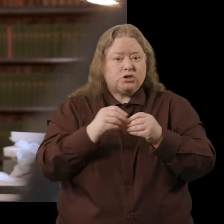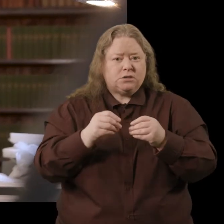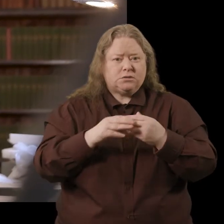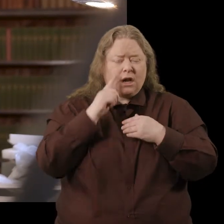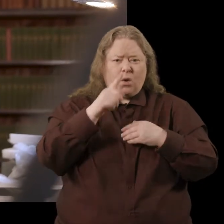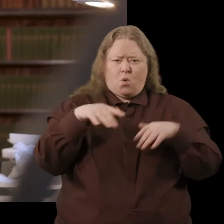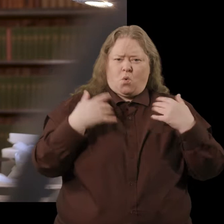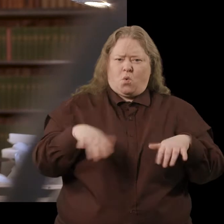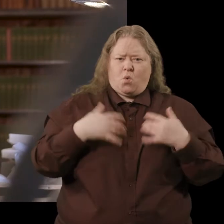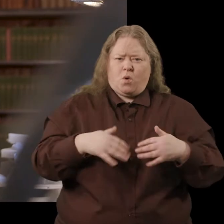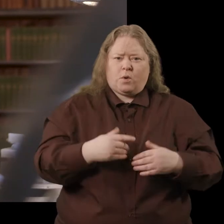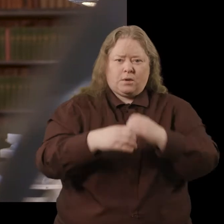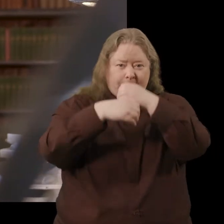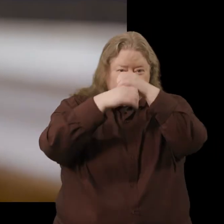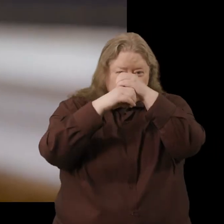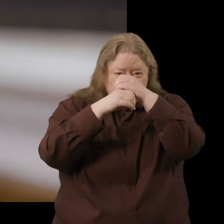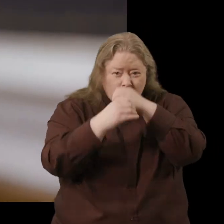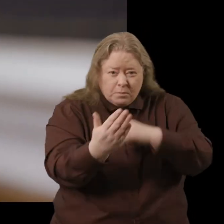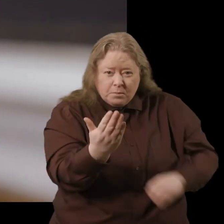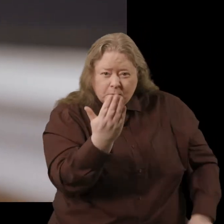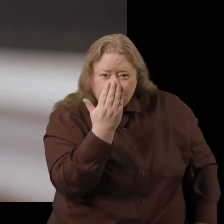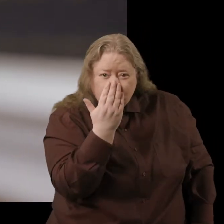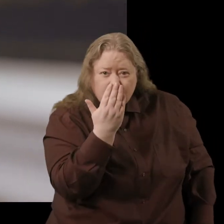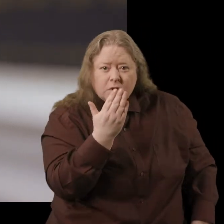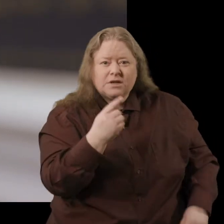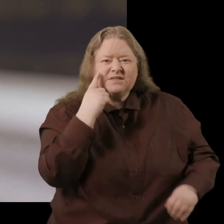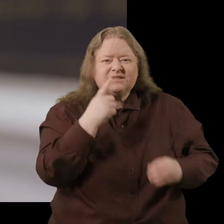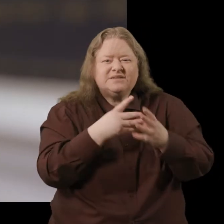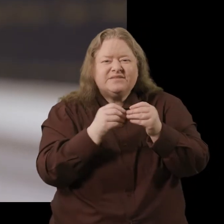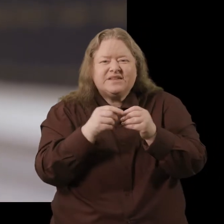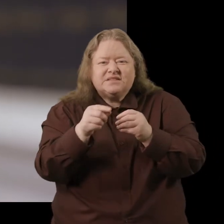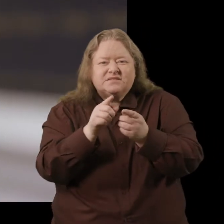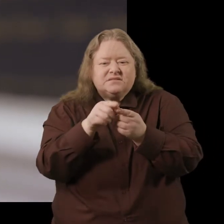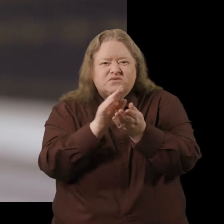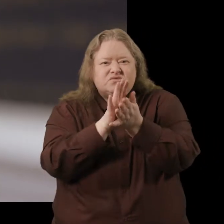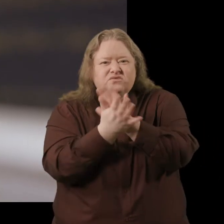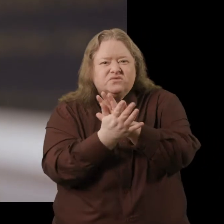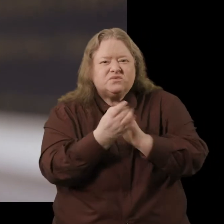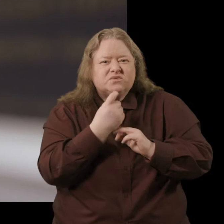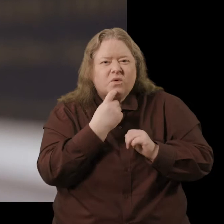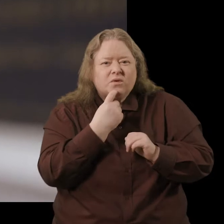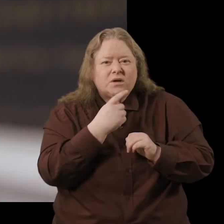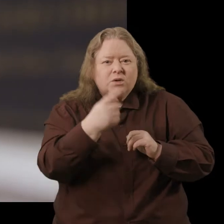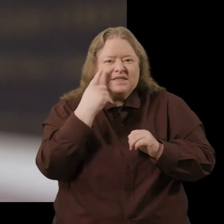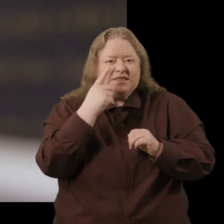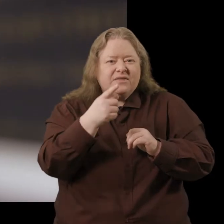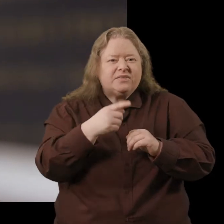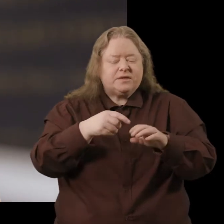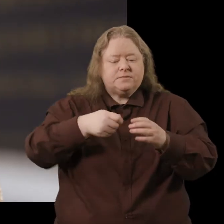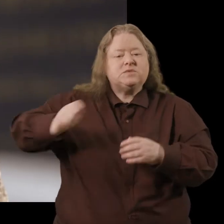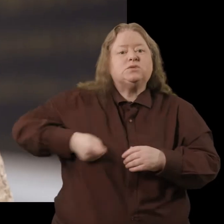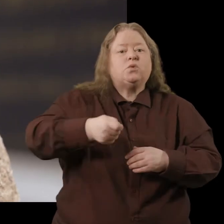very impressive, but then when you look under a microscope, you might see remains of mineralised organics, like you might see the scabbard on a Viking